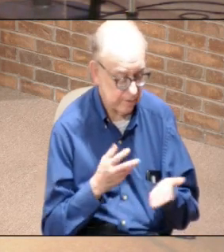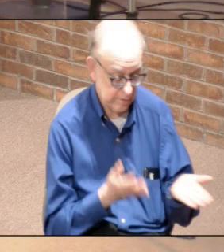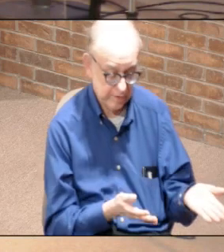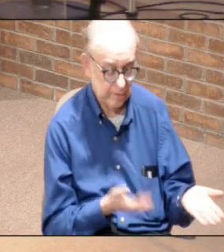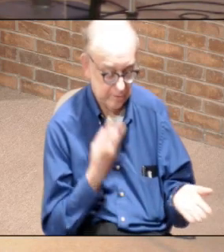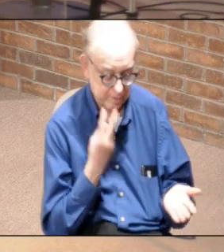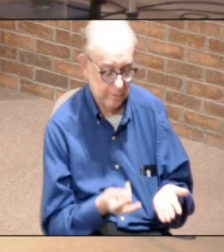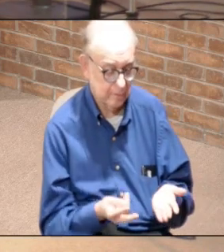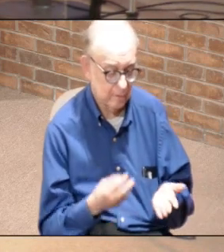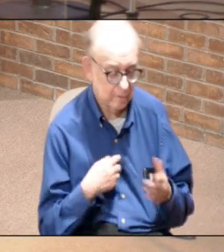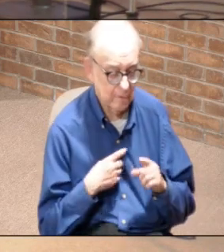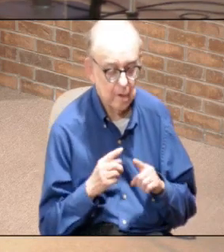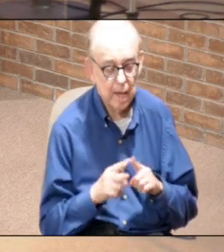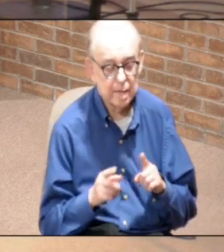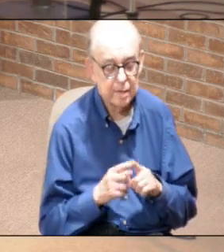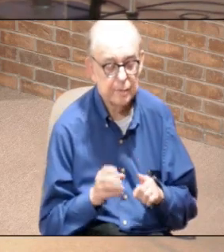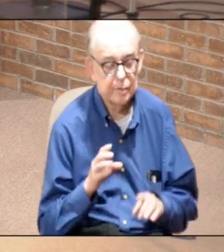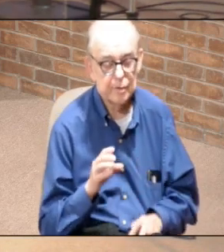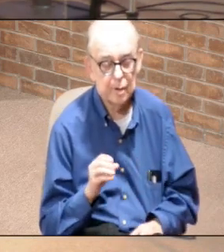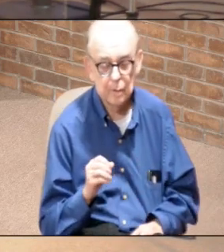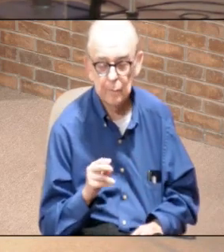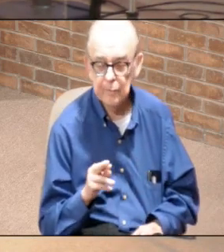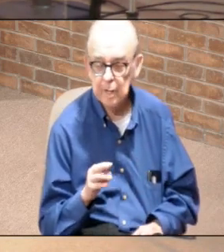there. So they have different covers.